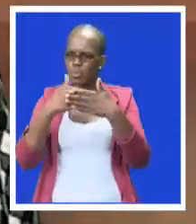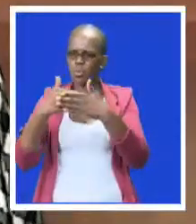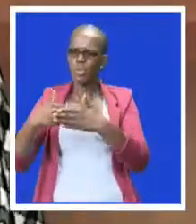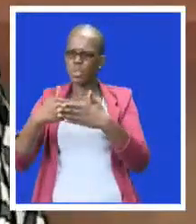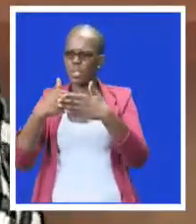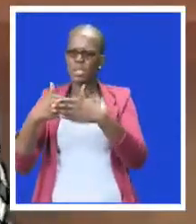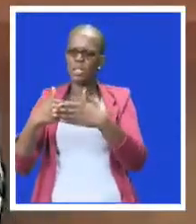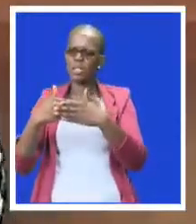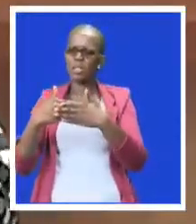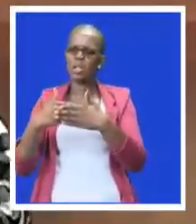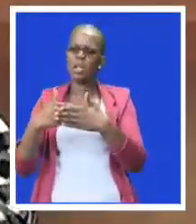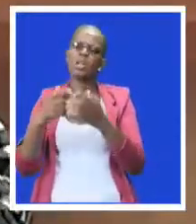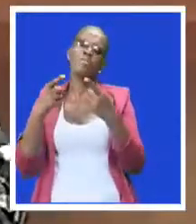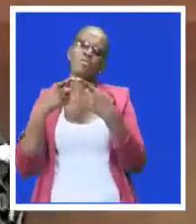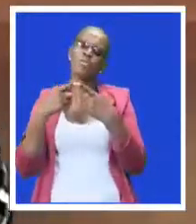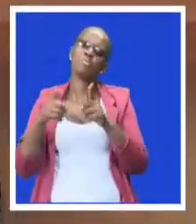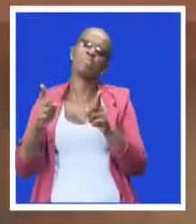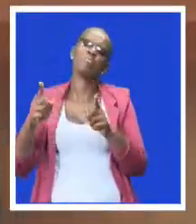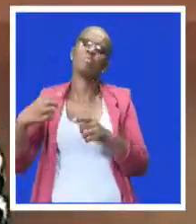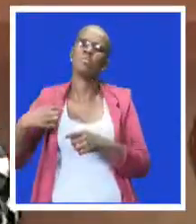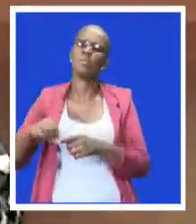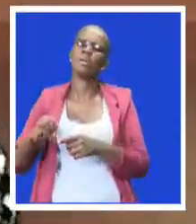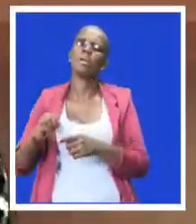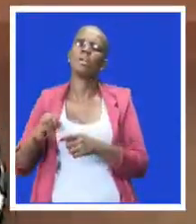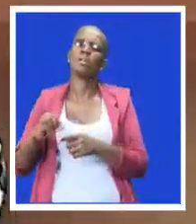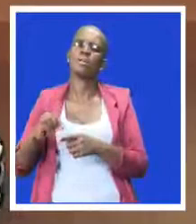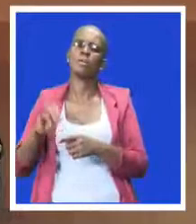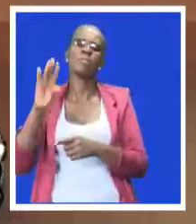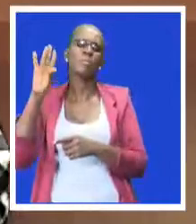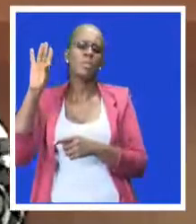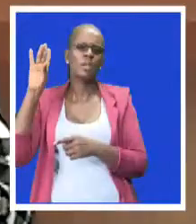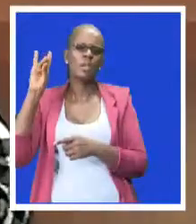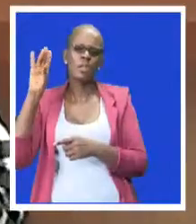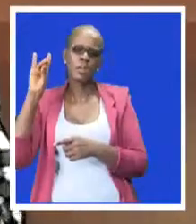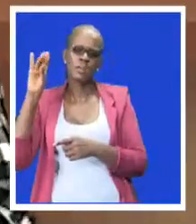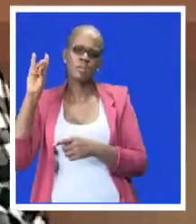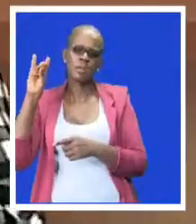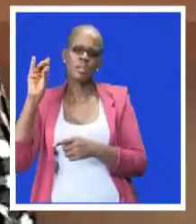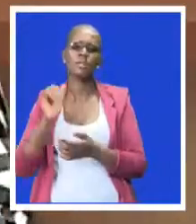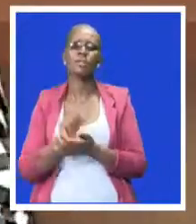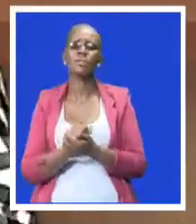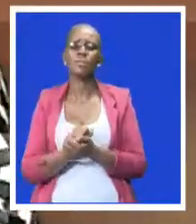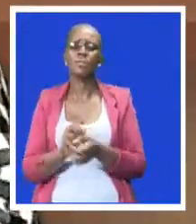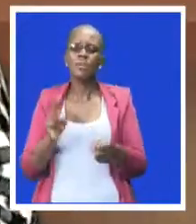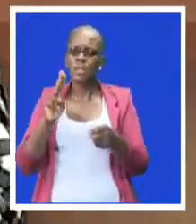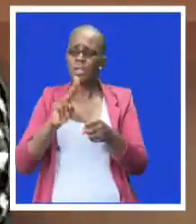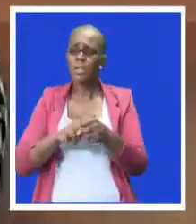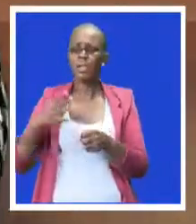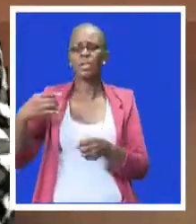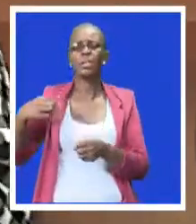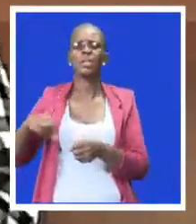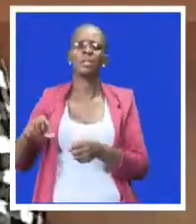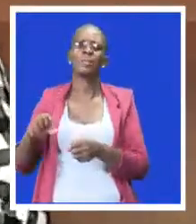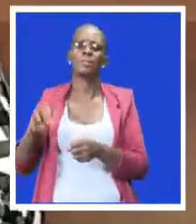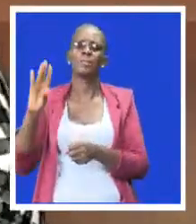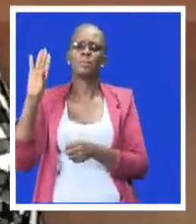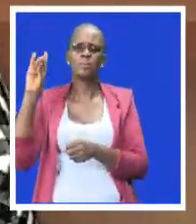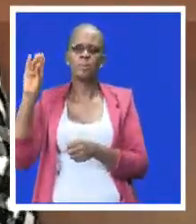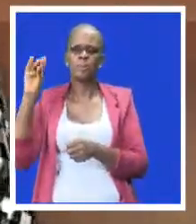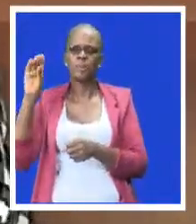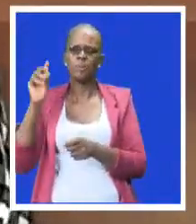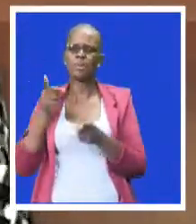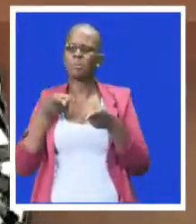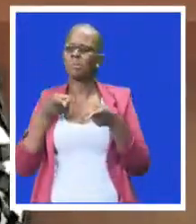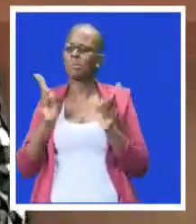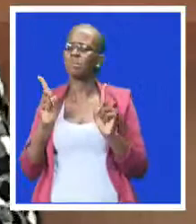other animals. And animals are different in such a way that some are dangerous to us, so we must keep away from